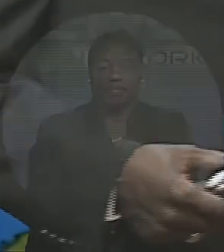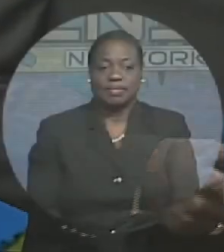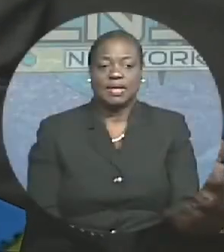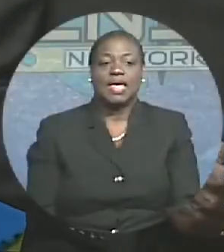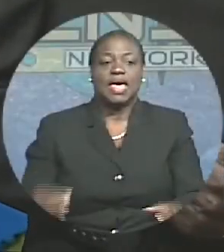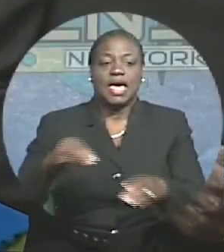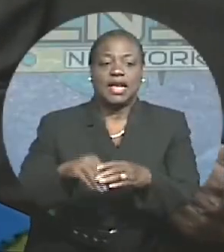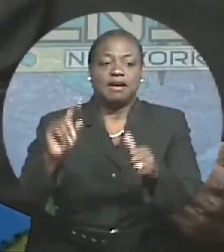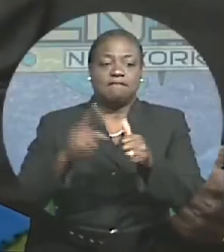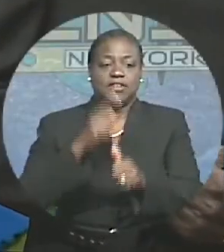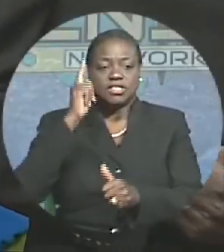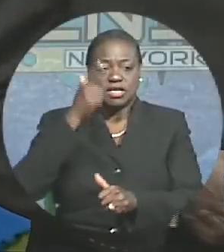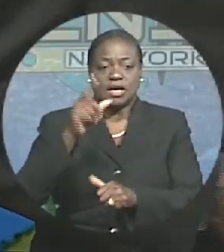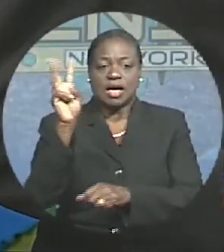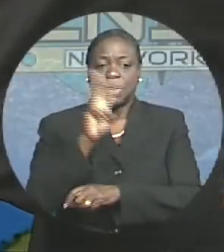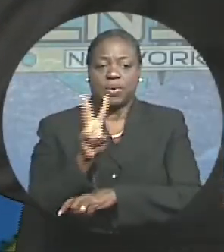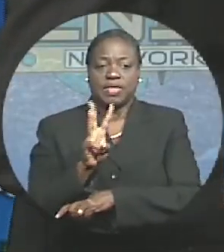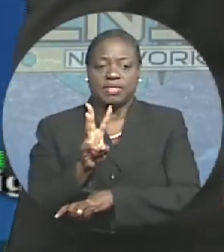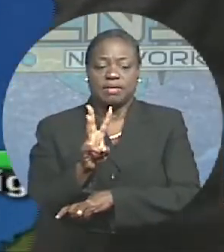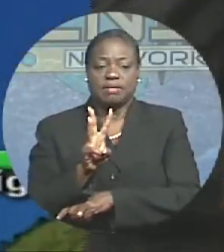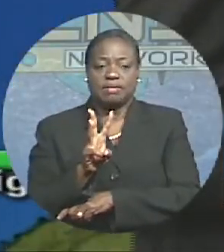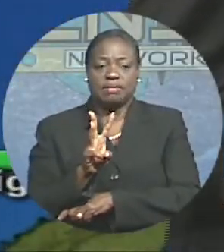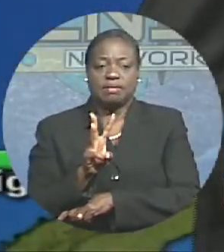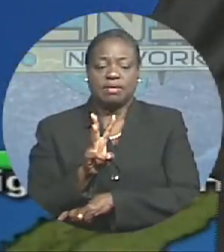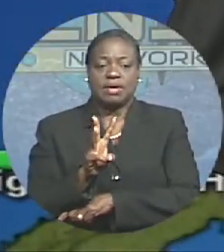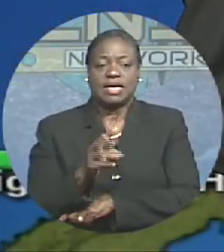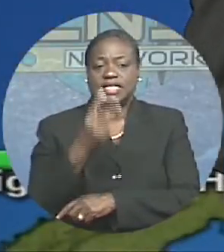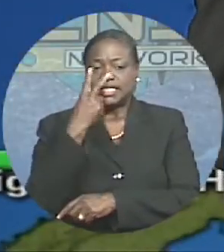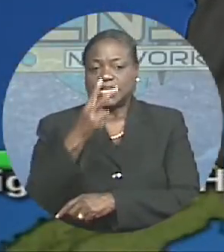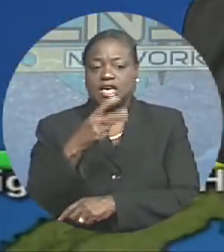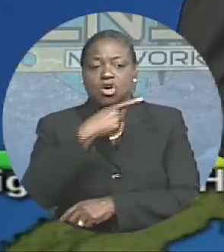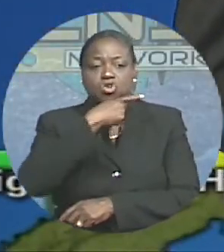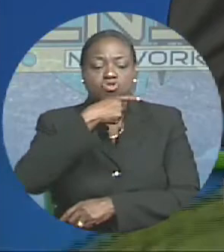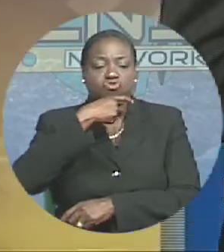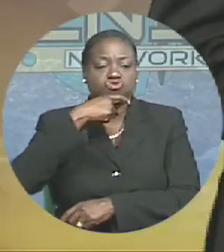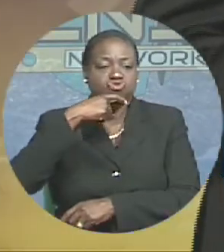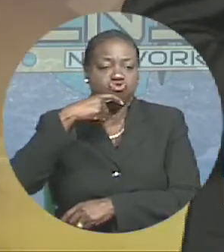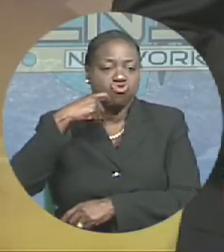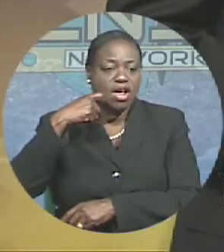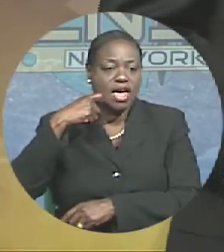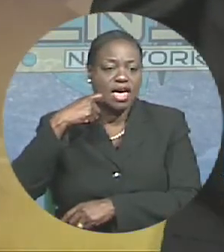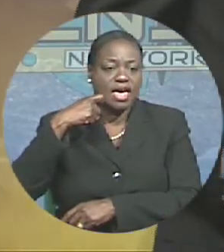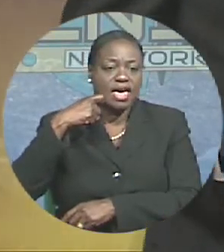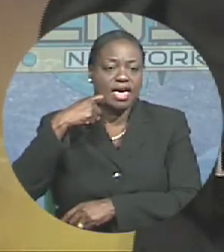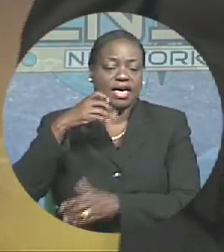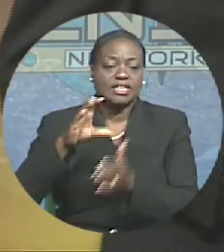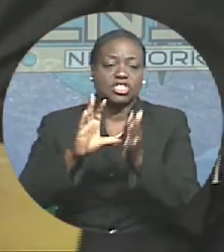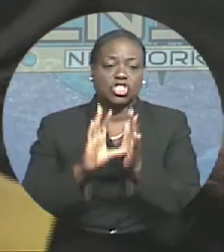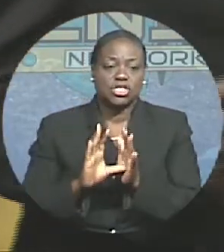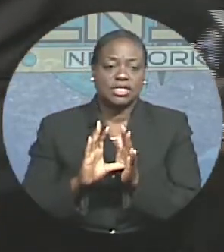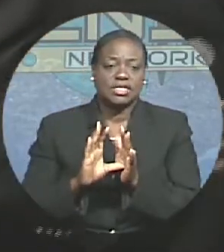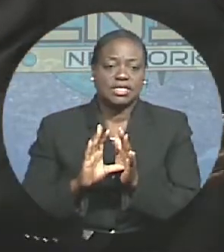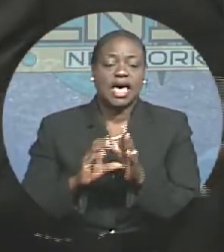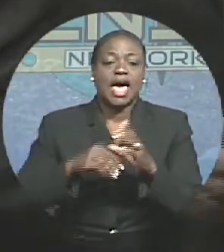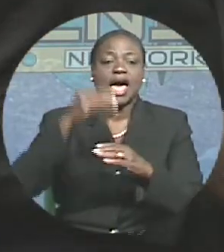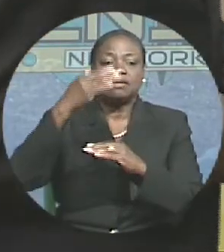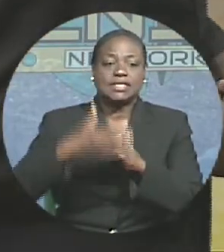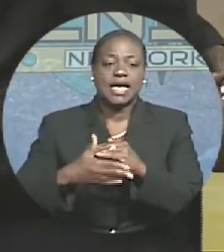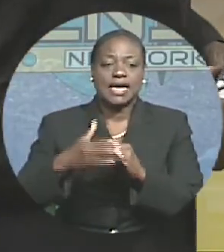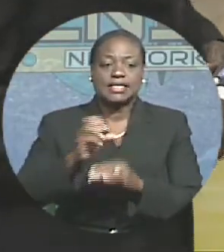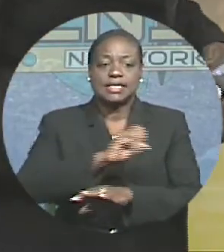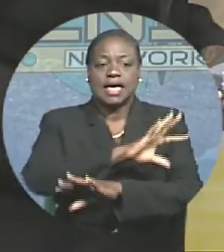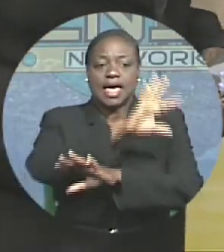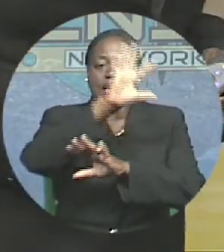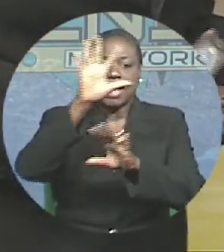In our first look at weather, the weather radar is showing dry conditions throughout the 700 islands, but outside of our studios just now, we have near clear